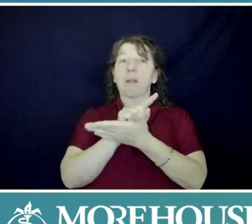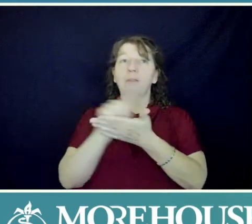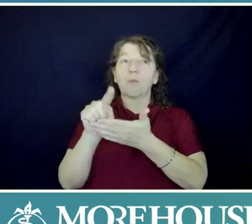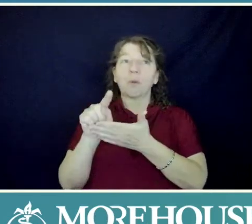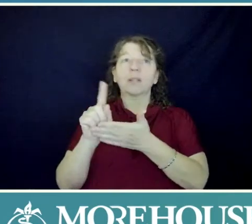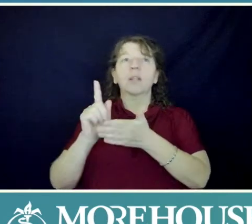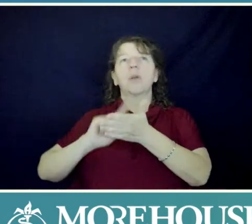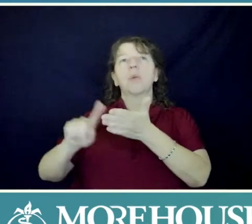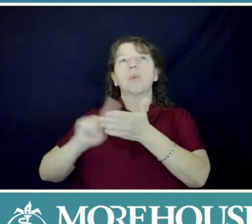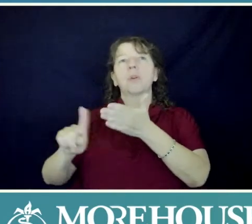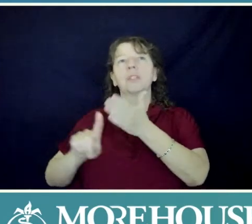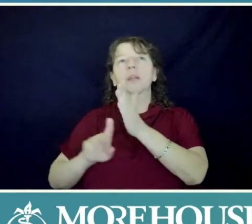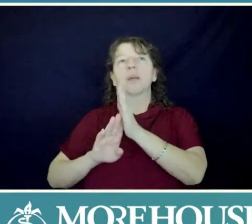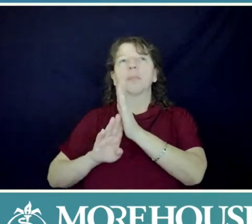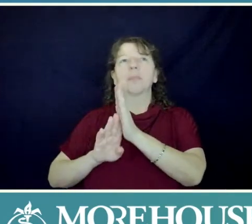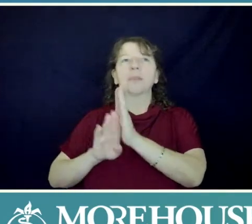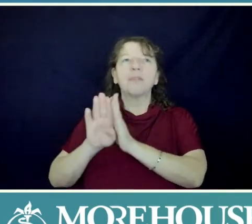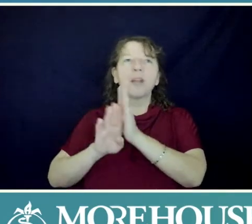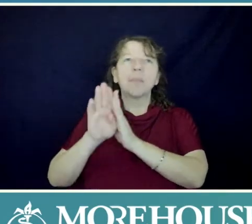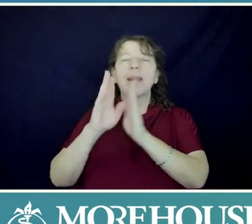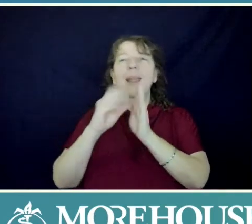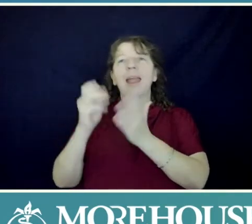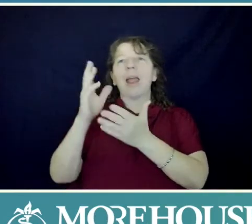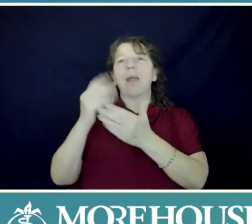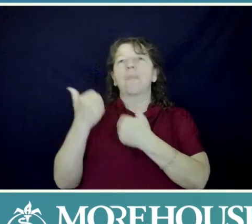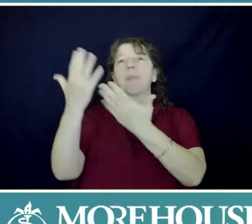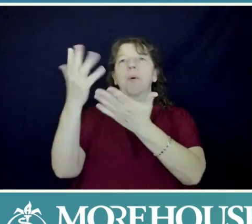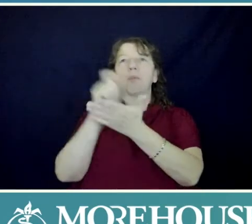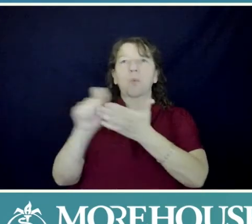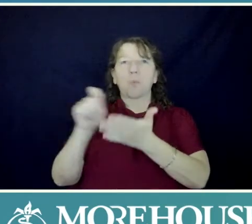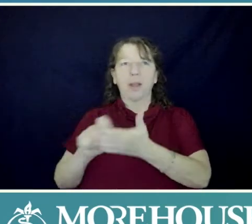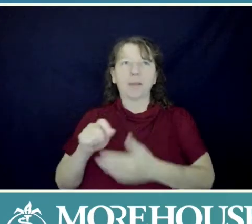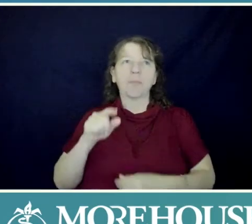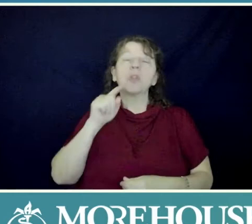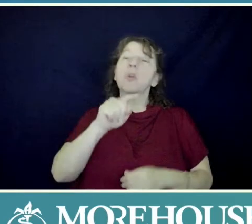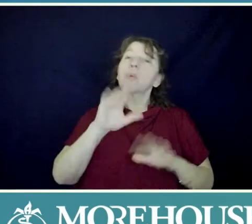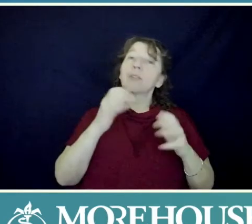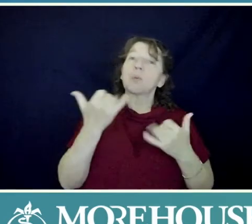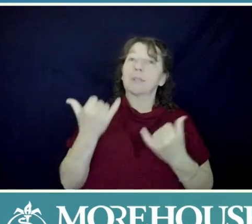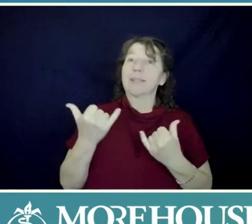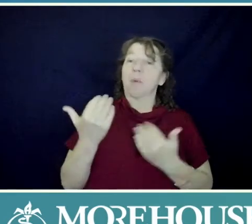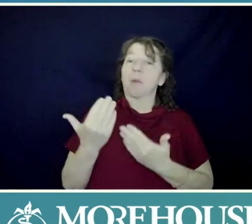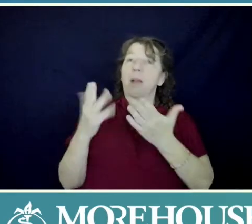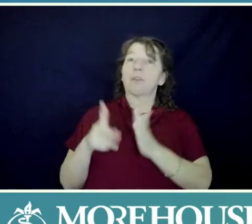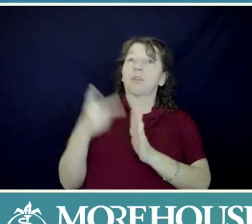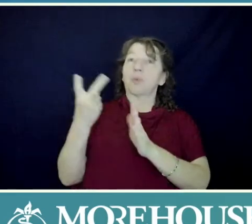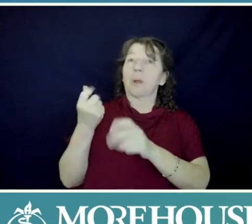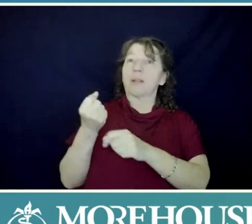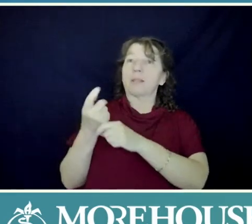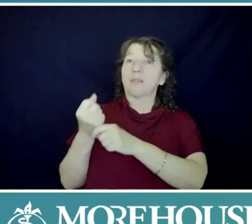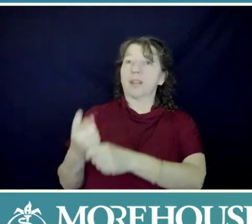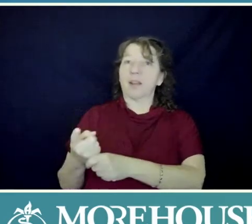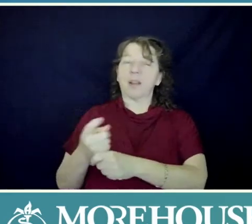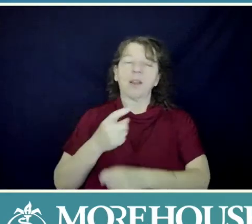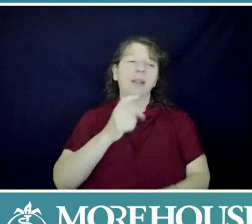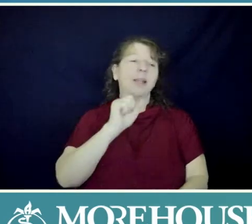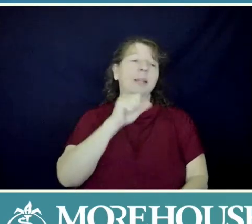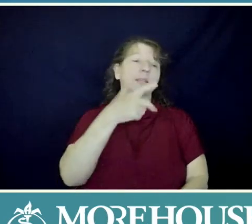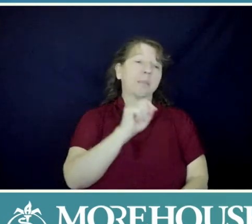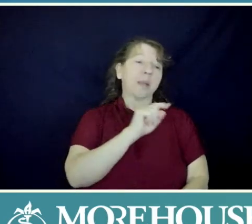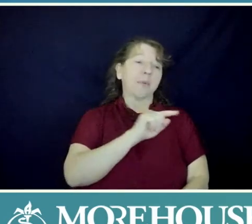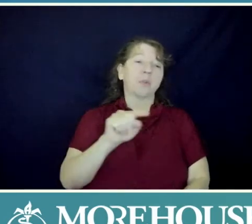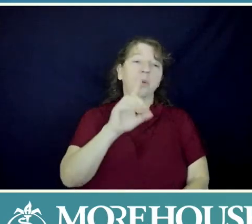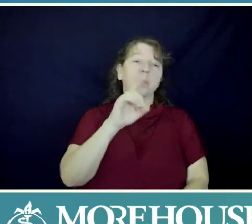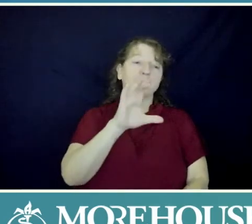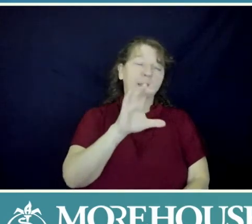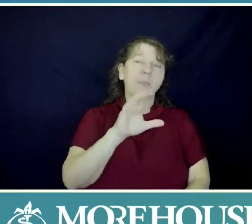writing. Now, this 12-week course is offered twice each year from September to December, and